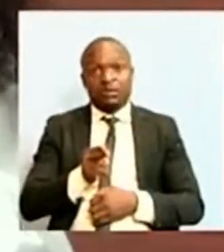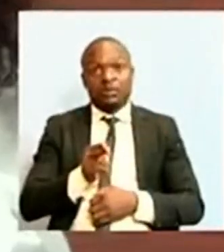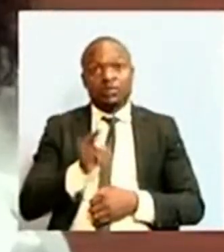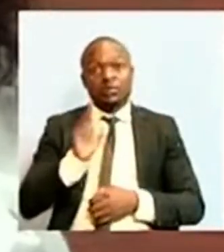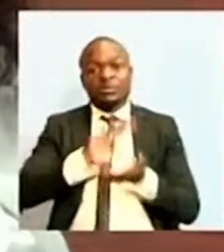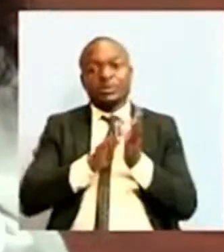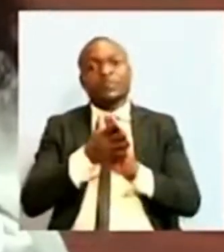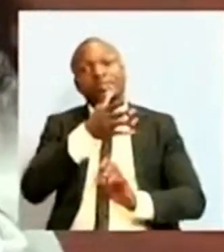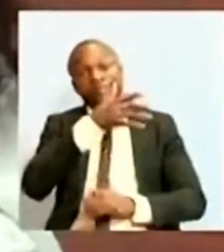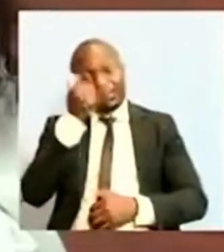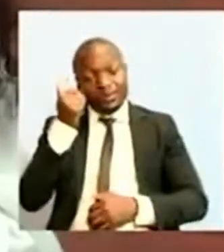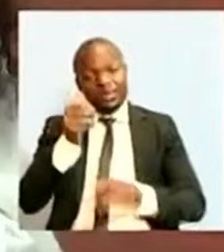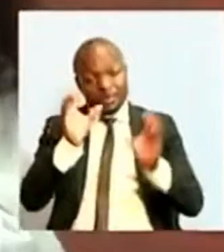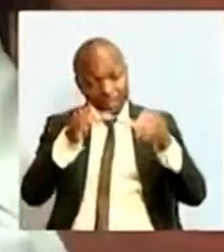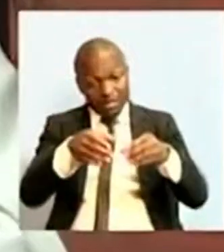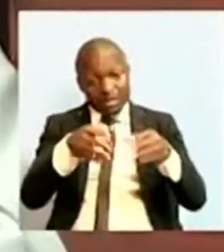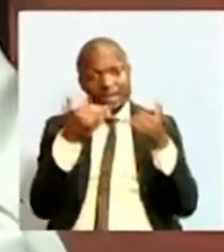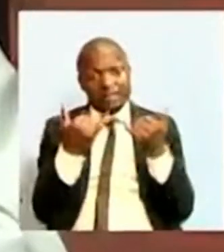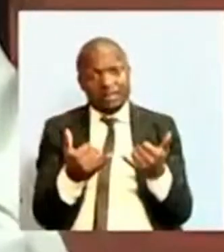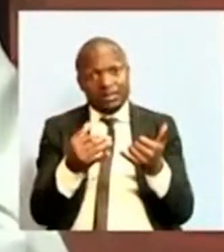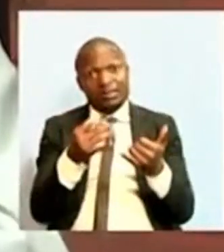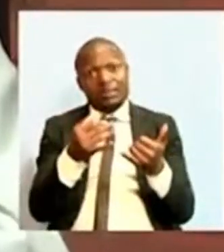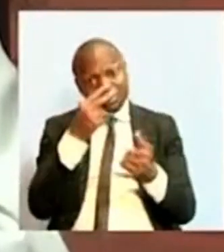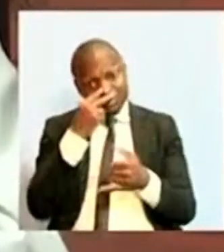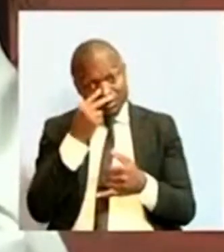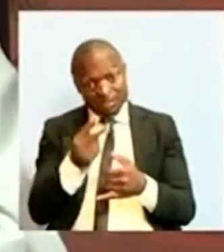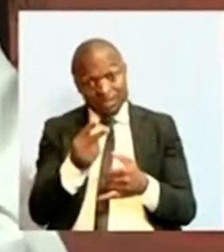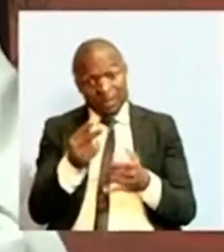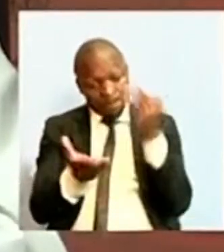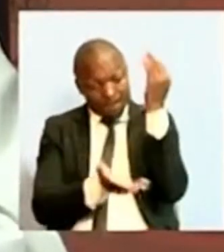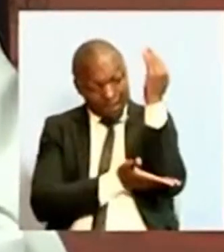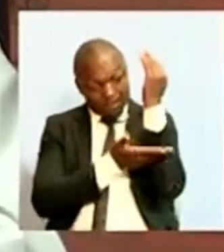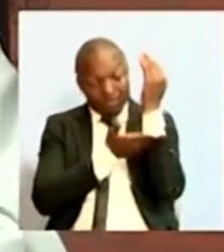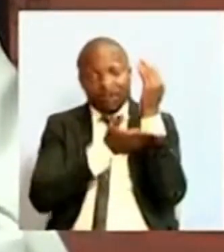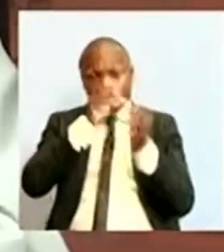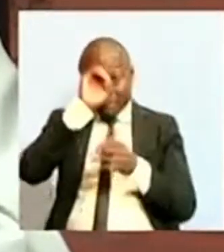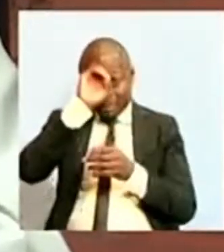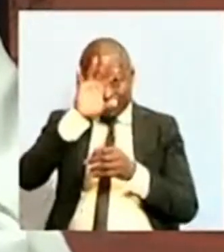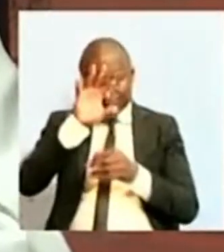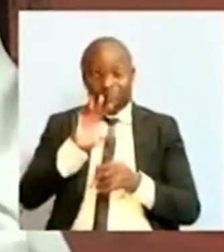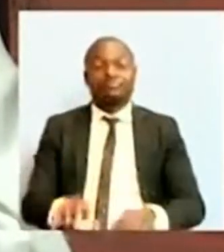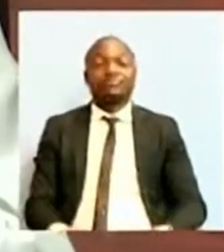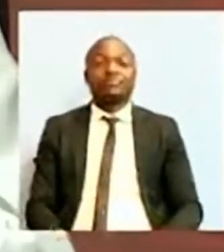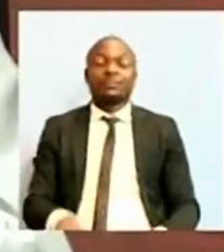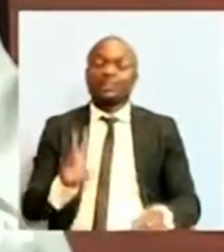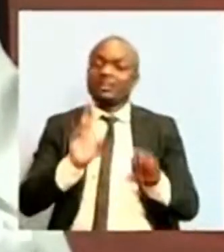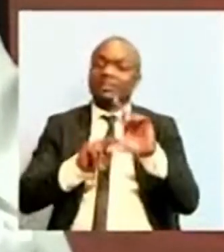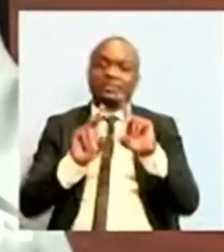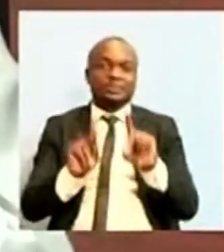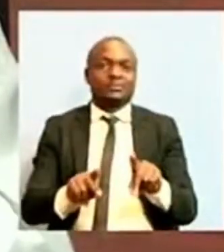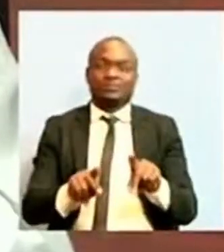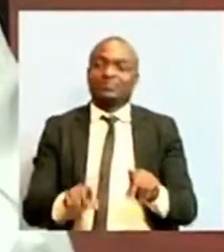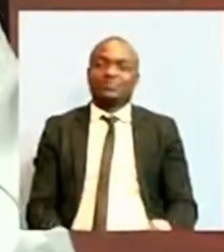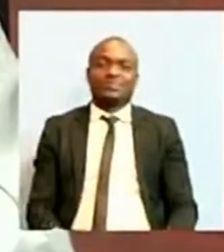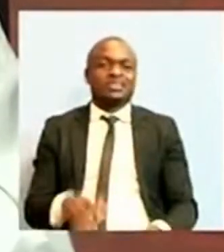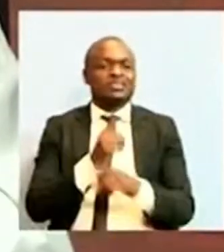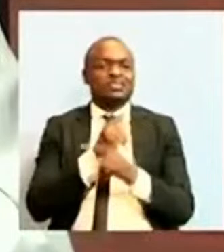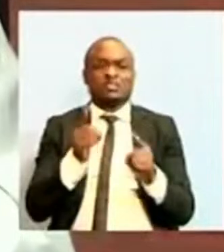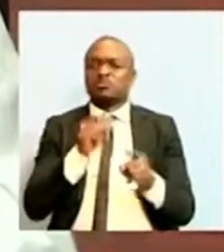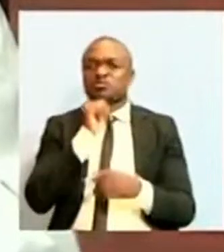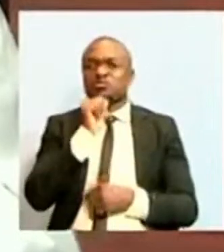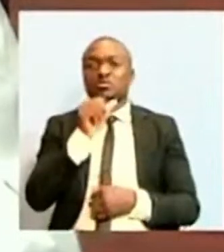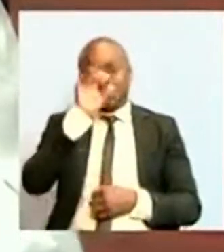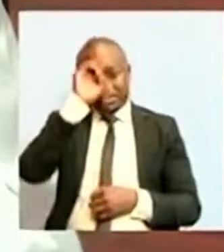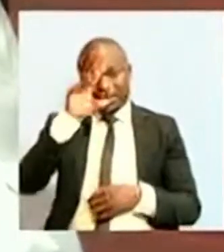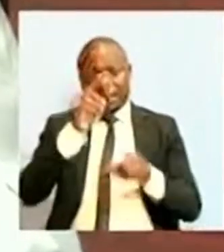best council, especially now that we are seeing improvements in the mines. And Chair, it's just not the mines,